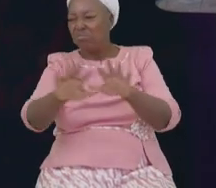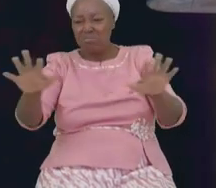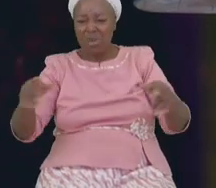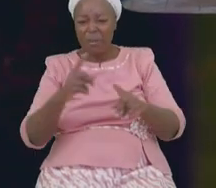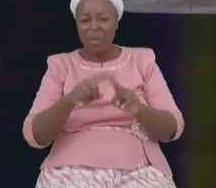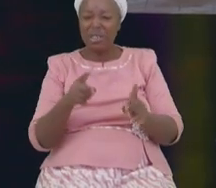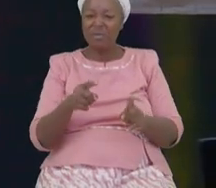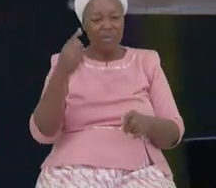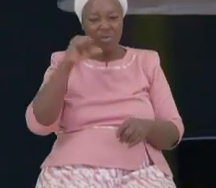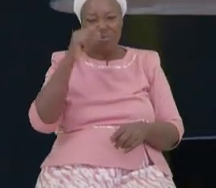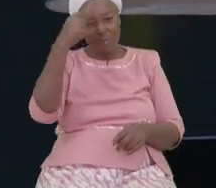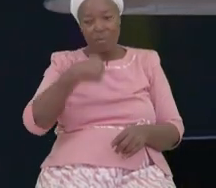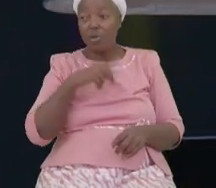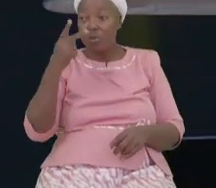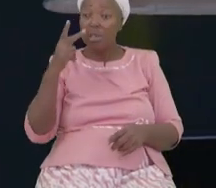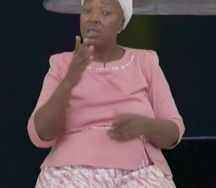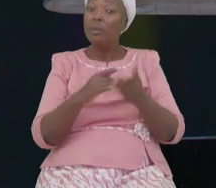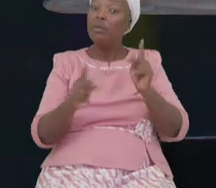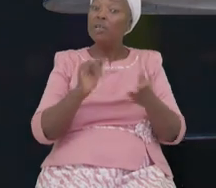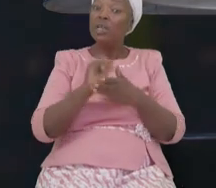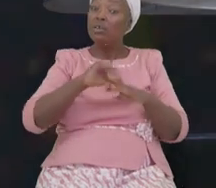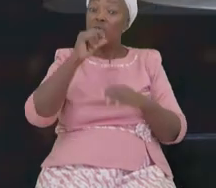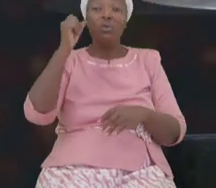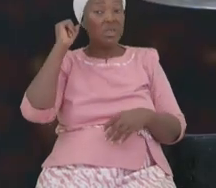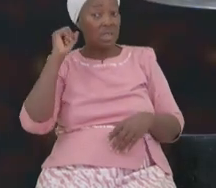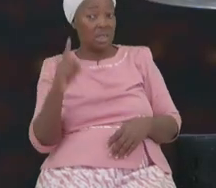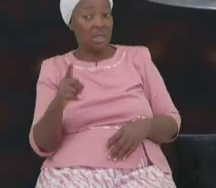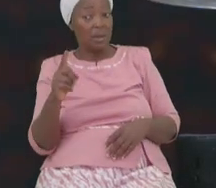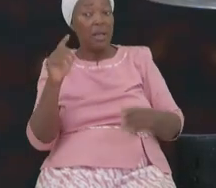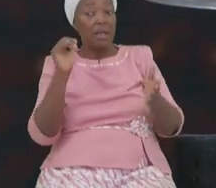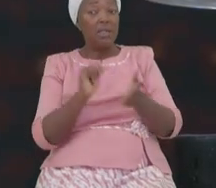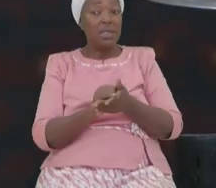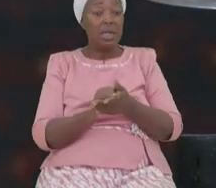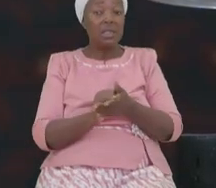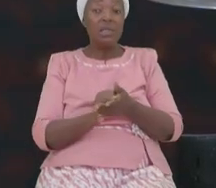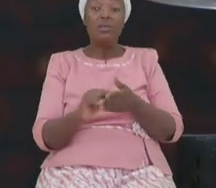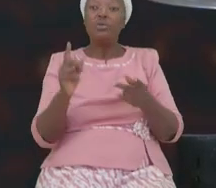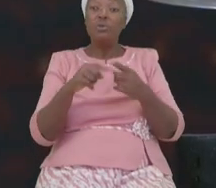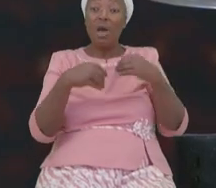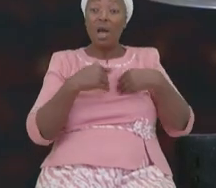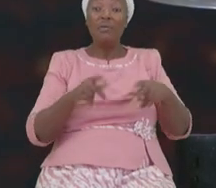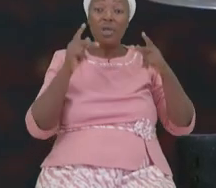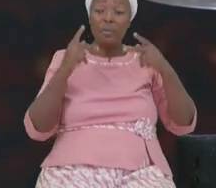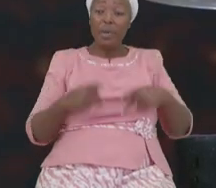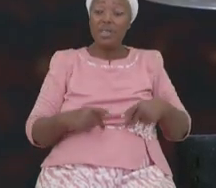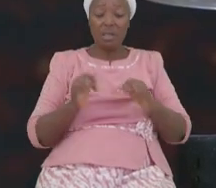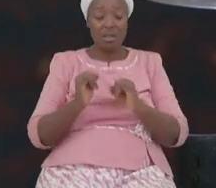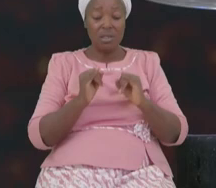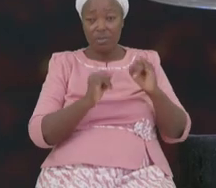not understand that they don't have to have a personal,